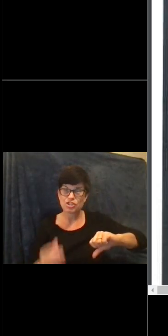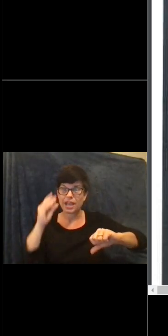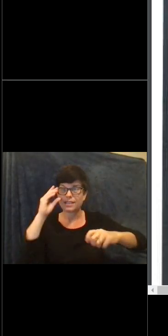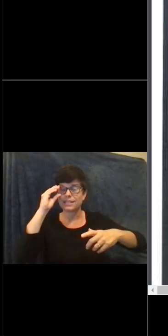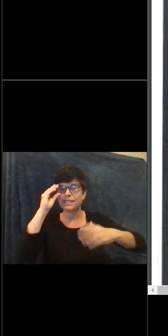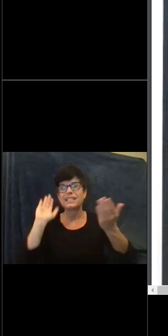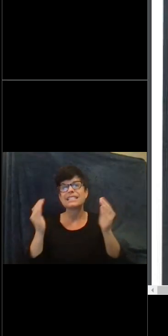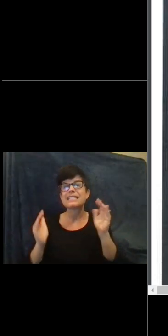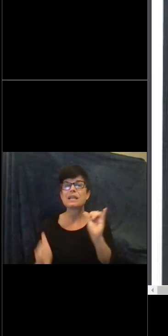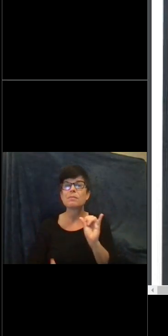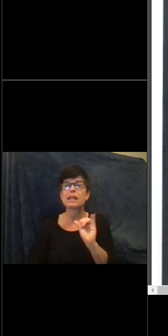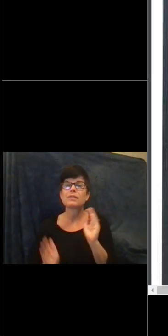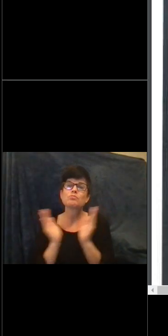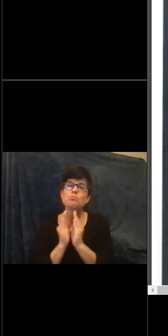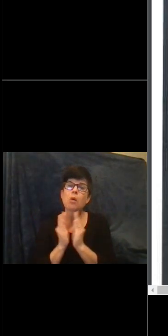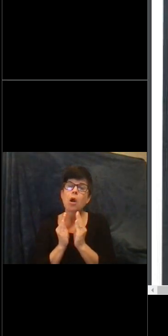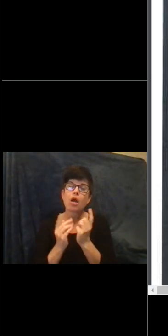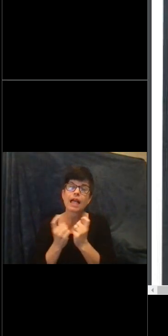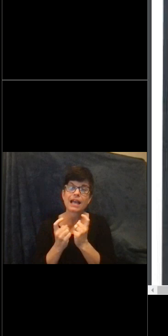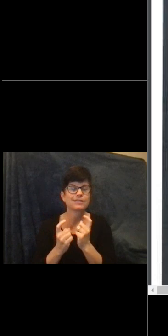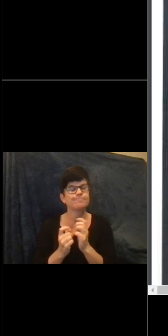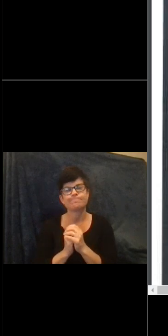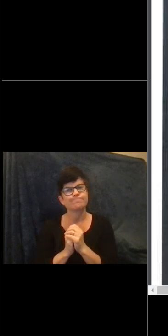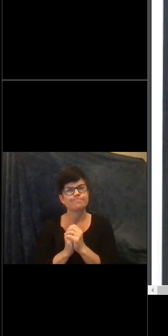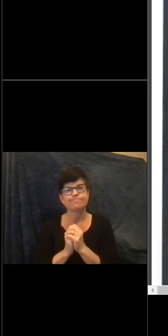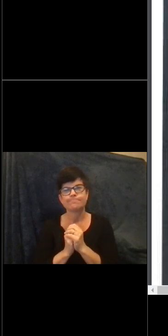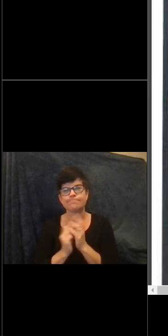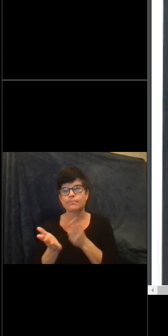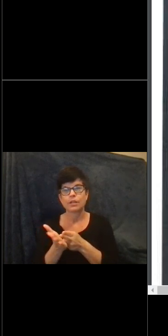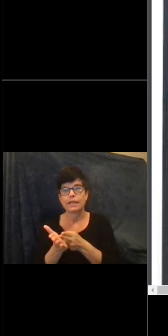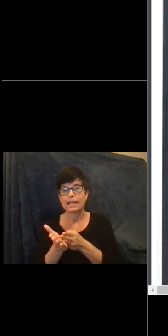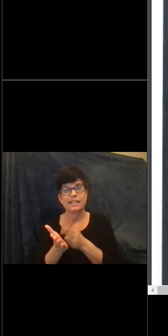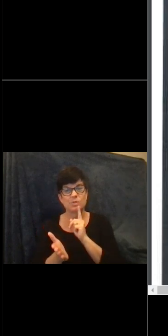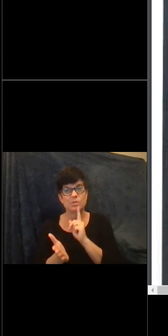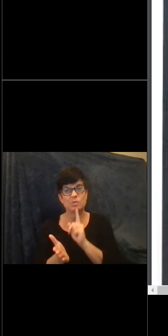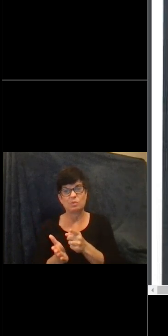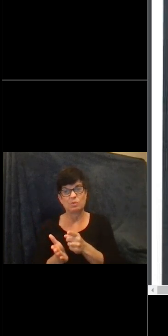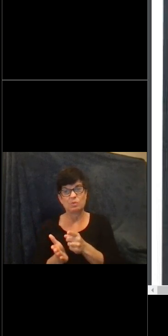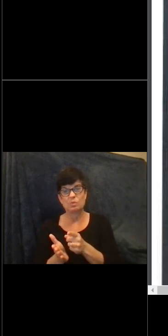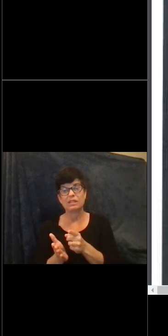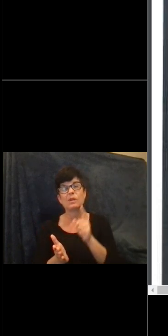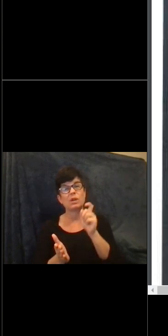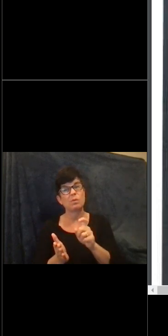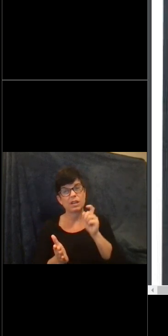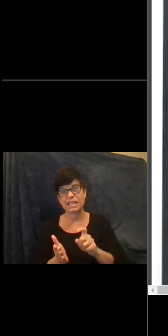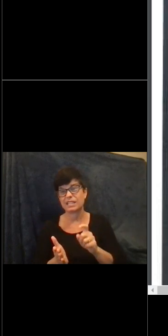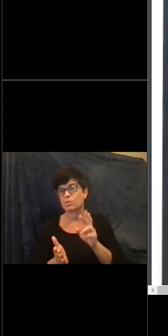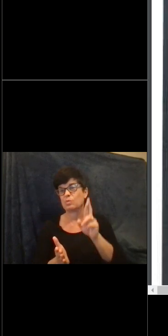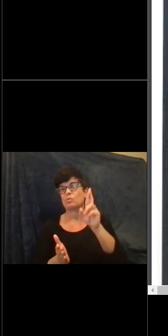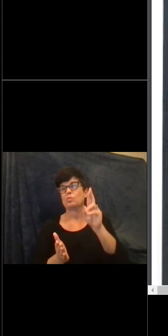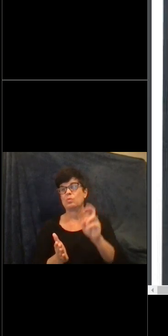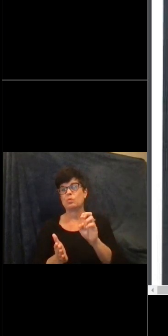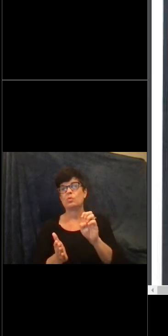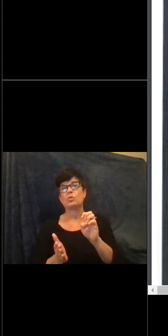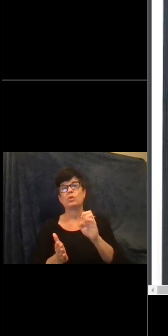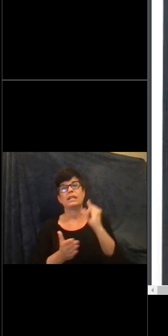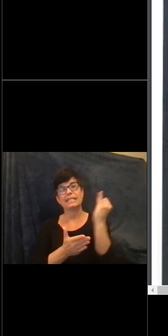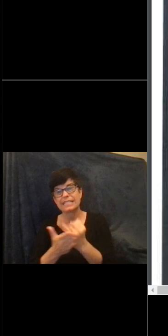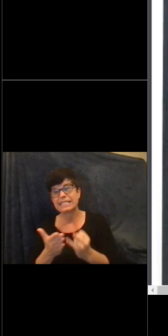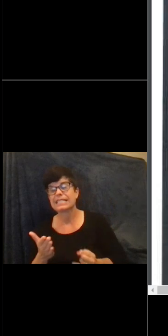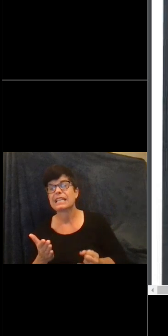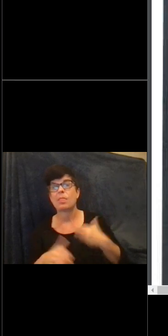like it's only a small ask, it really is something we would need to go over. I mean, you know, just the entire